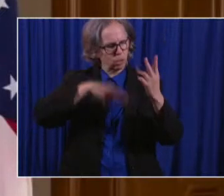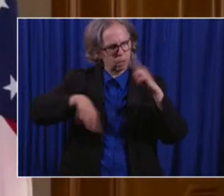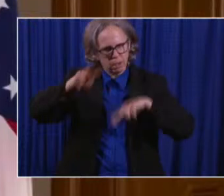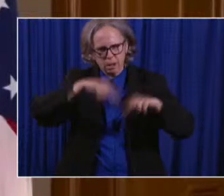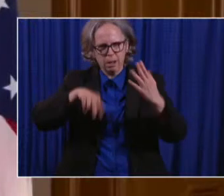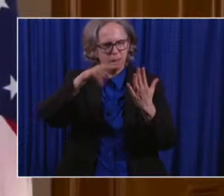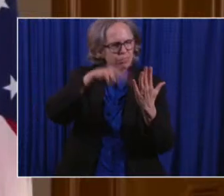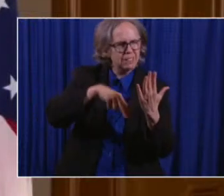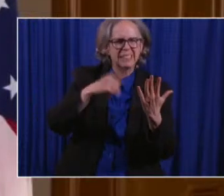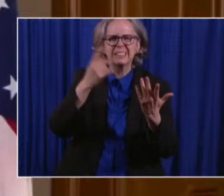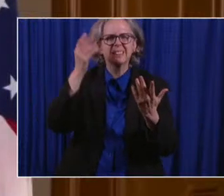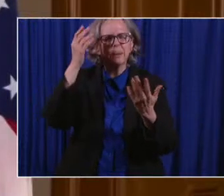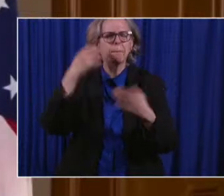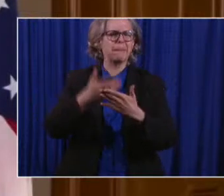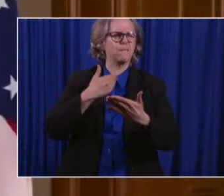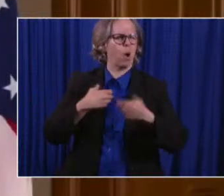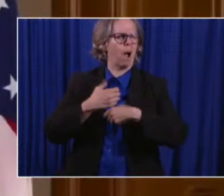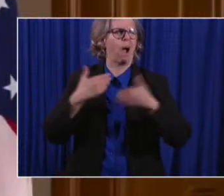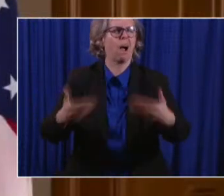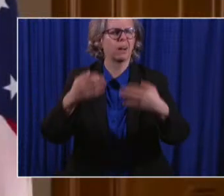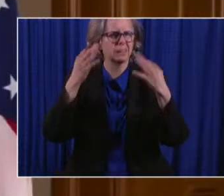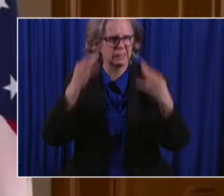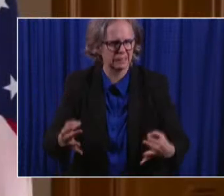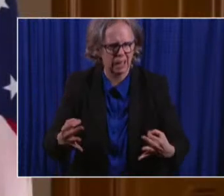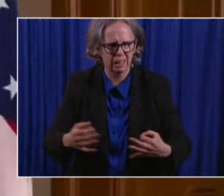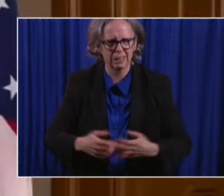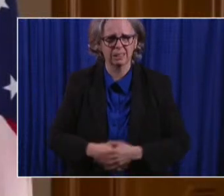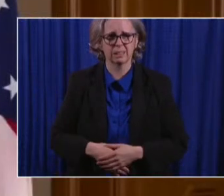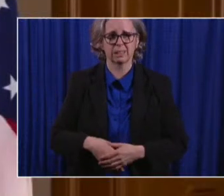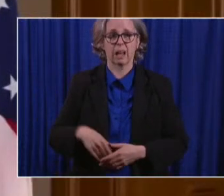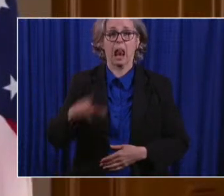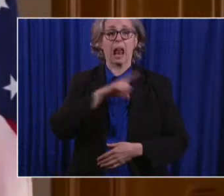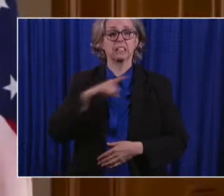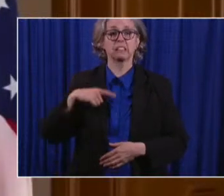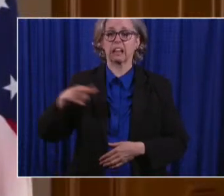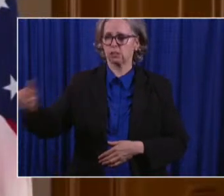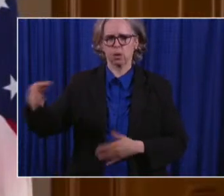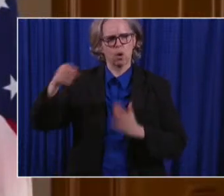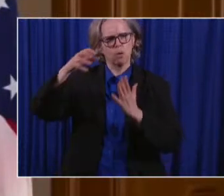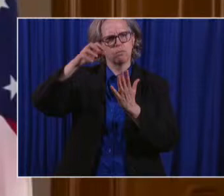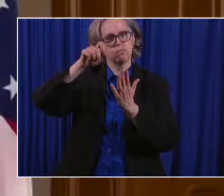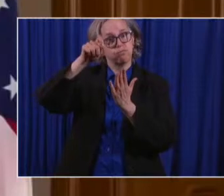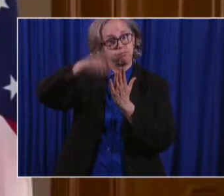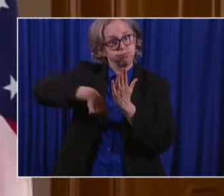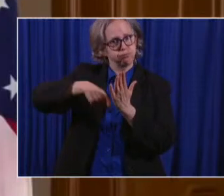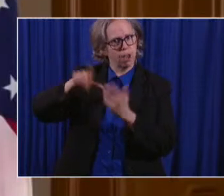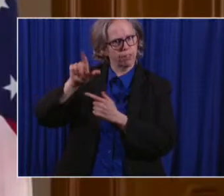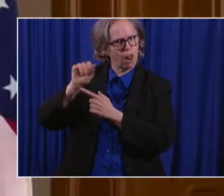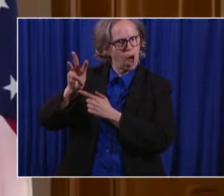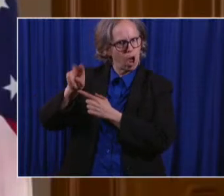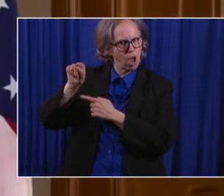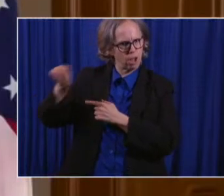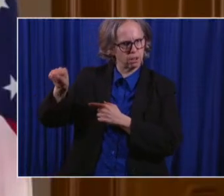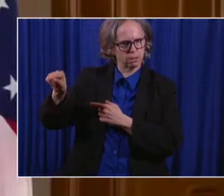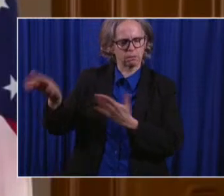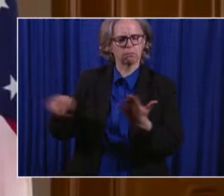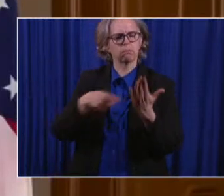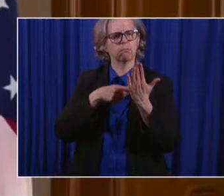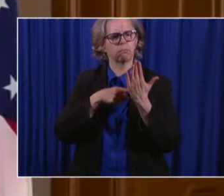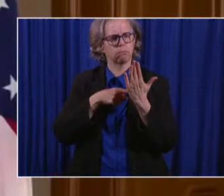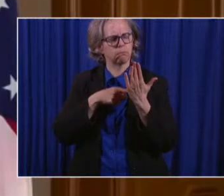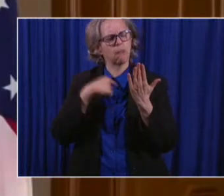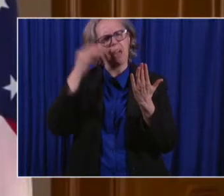that's always what I do. The legislature writes the laws, and then we weigh in at some